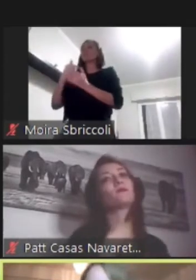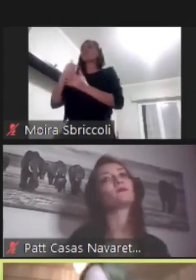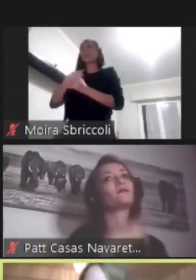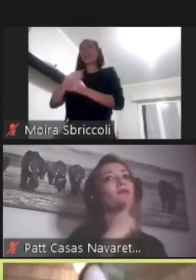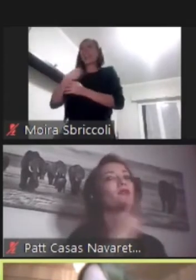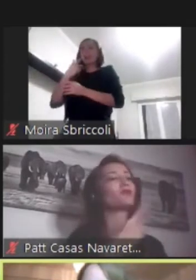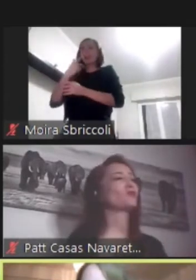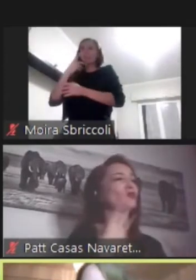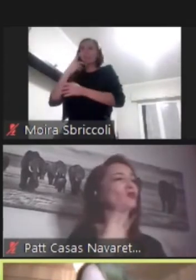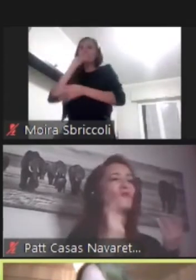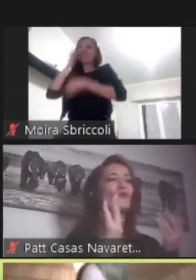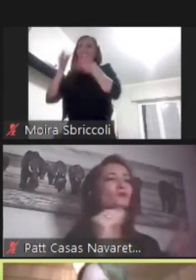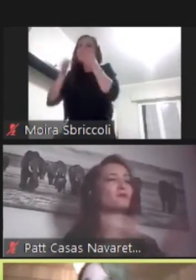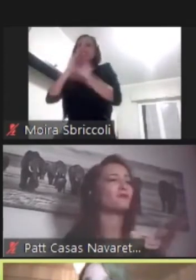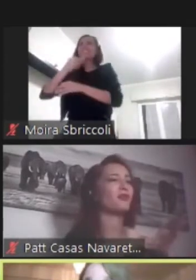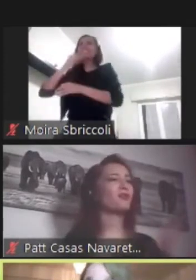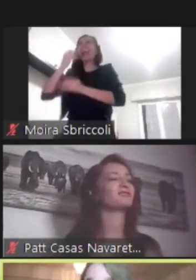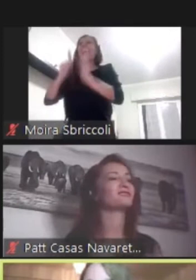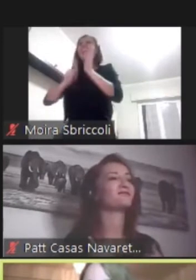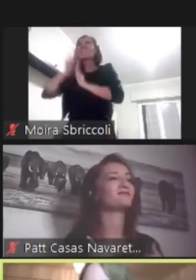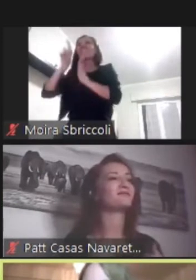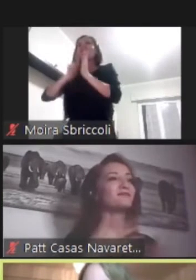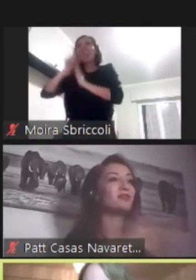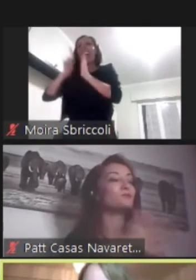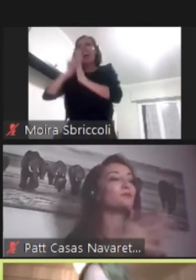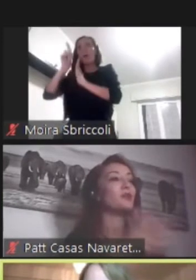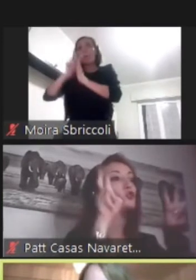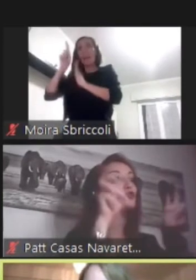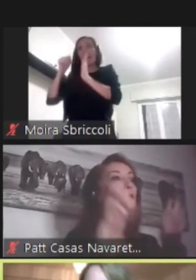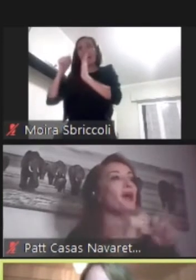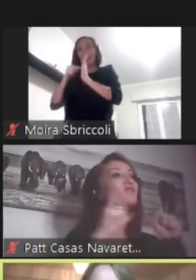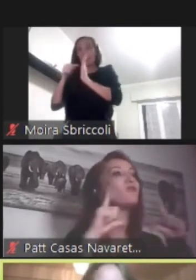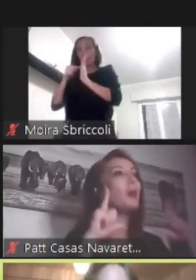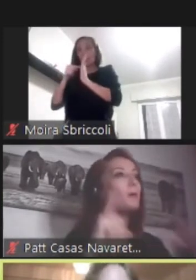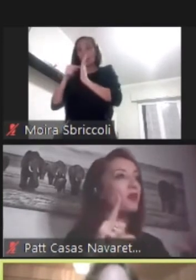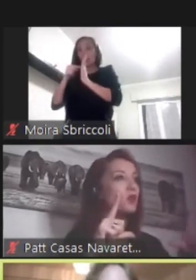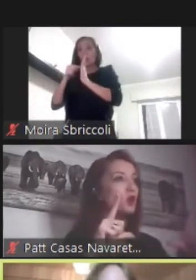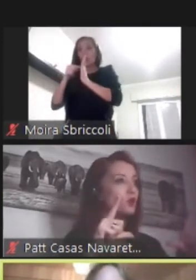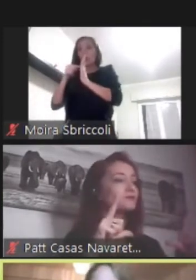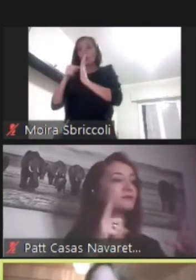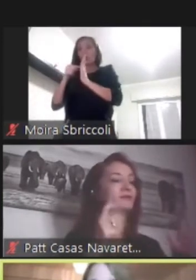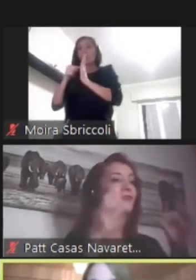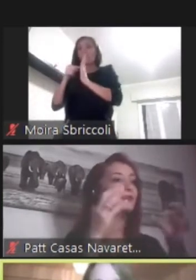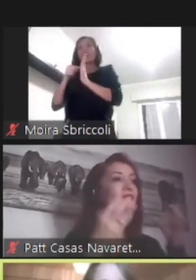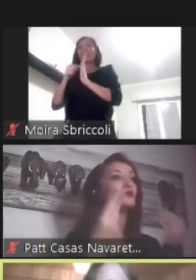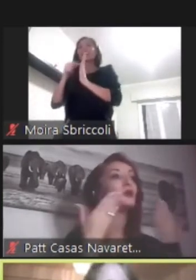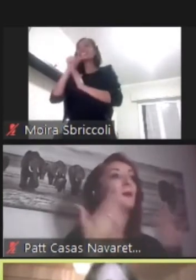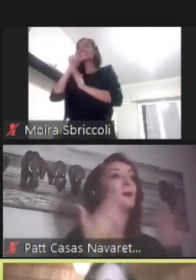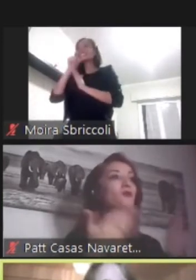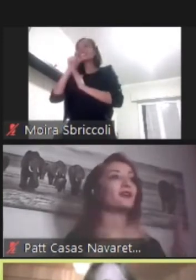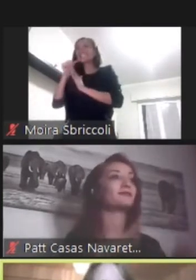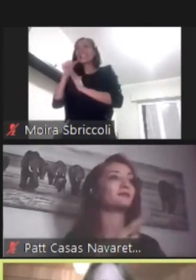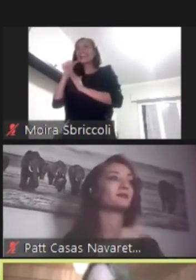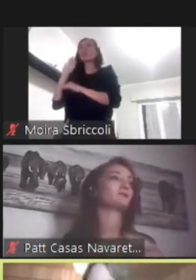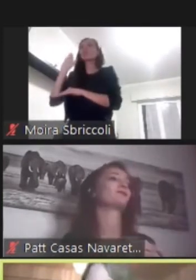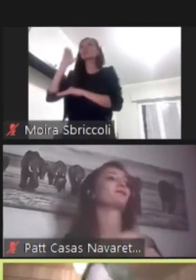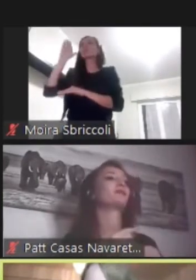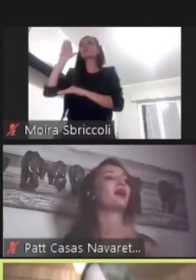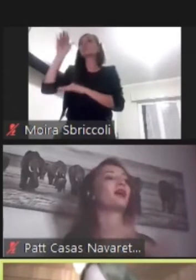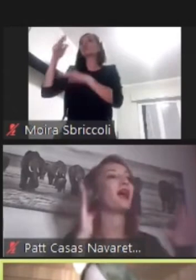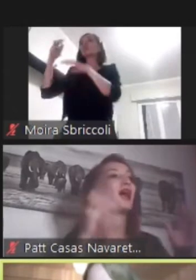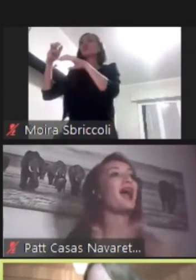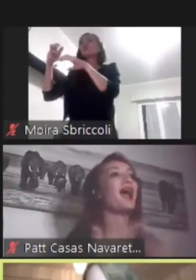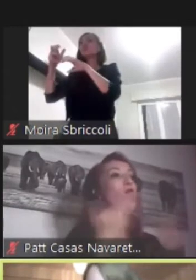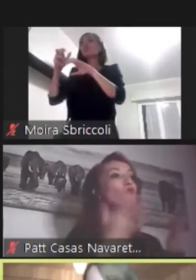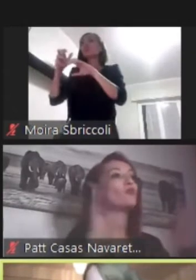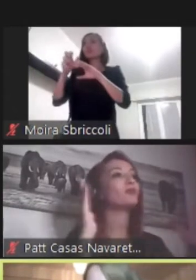on a daily basis, reduce our inflammation. Number 5 is it